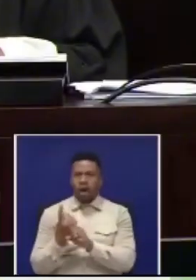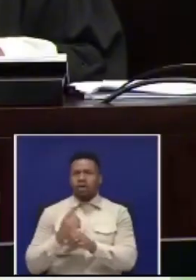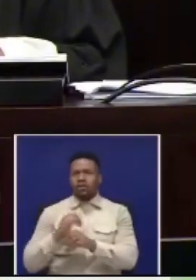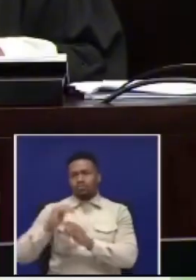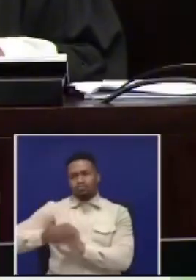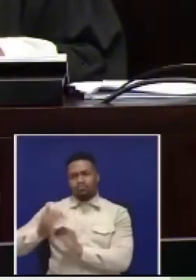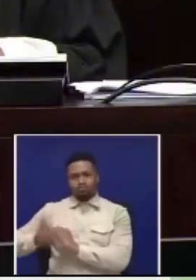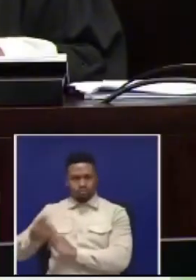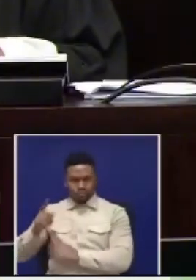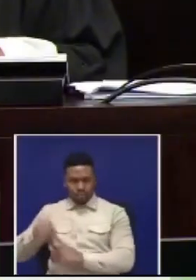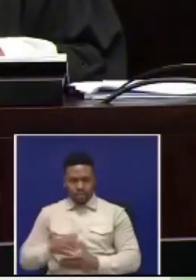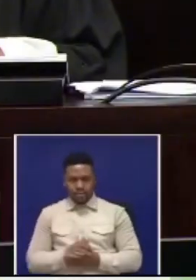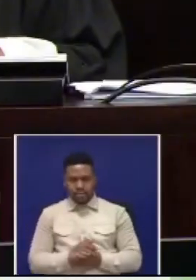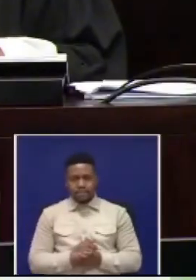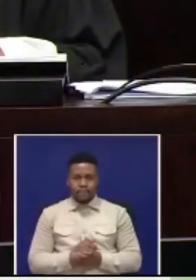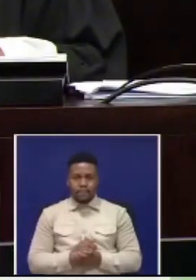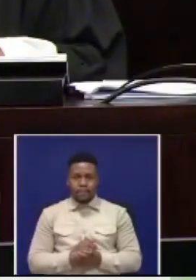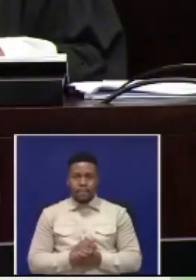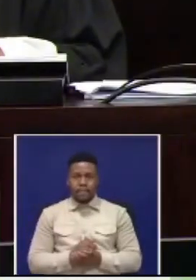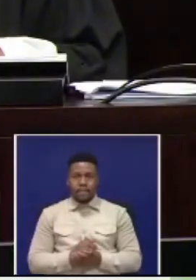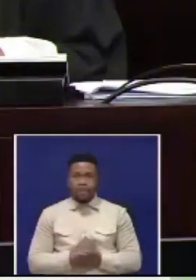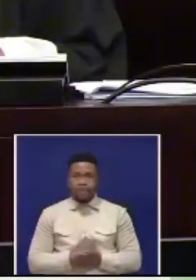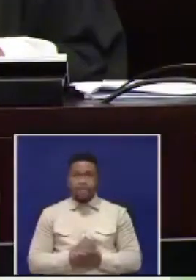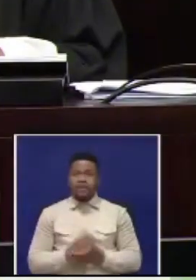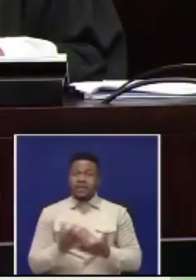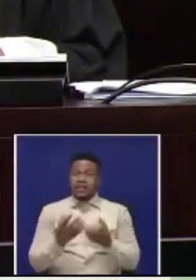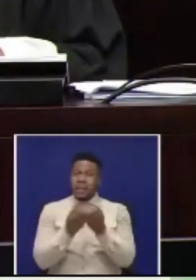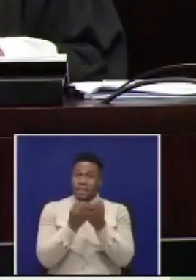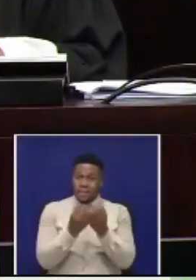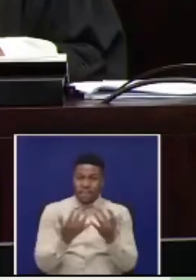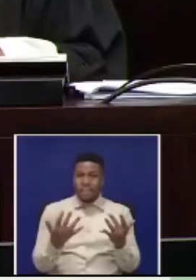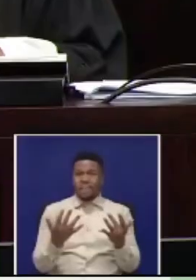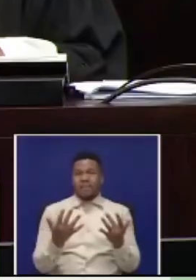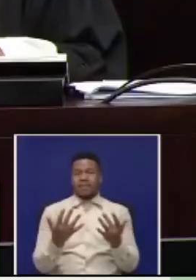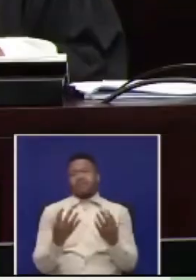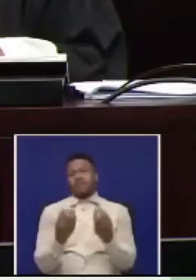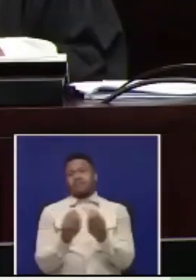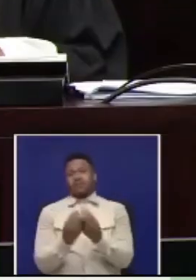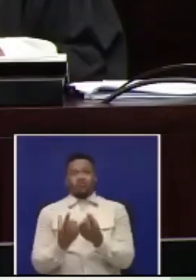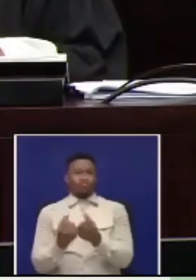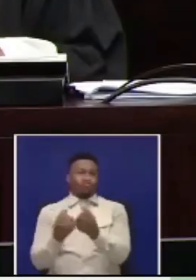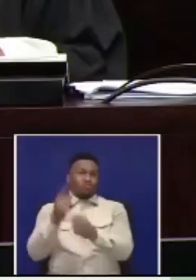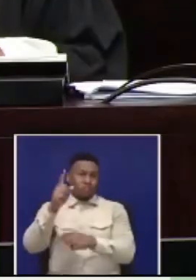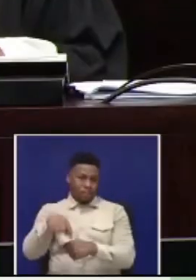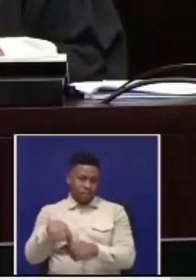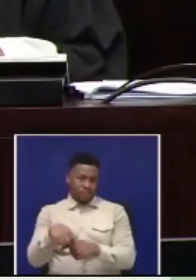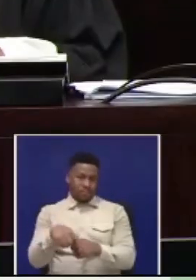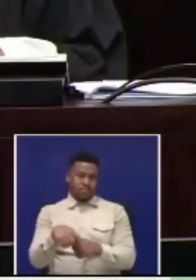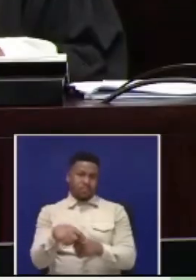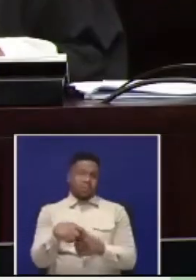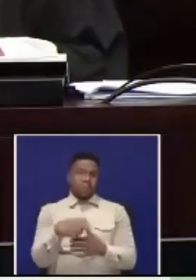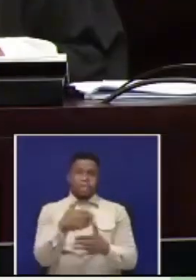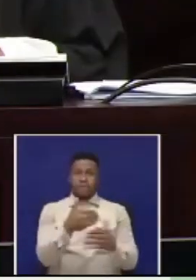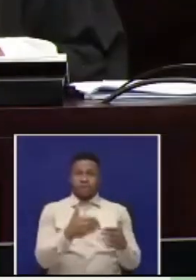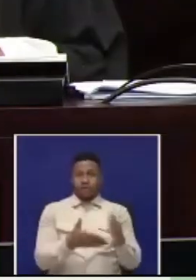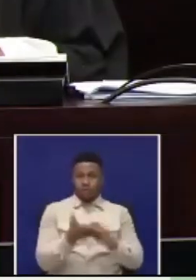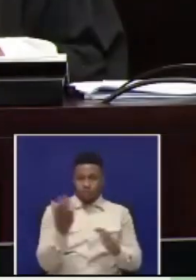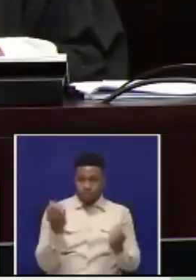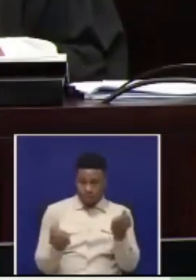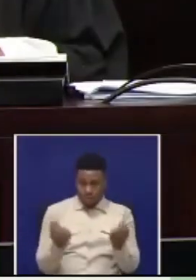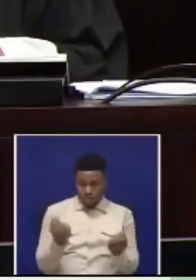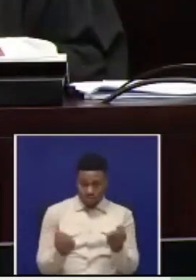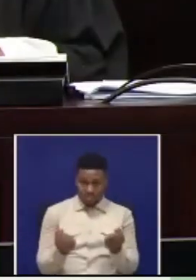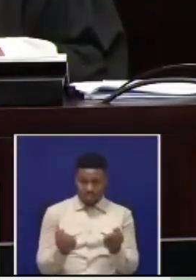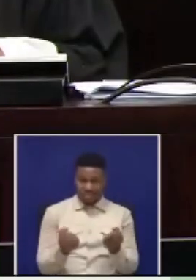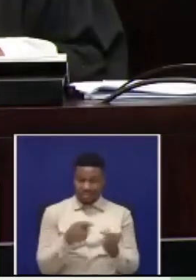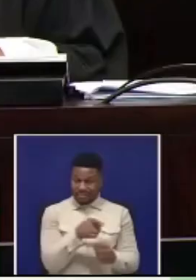lack verifiable addresses or means to be traced or returned to court. This too carries a danger. And Minister,